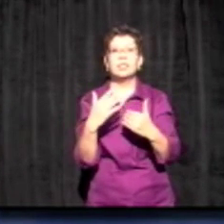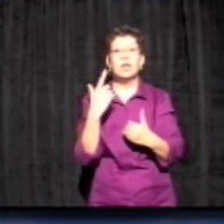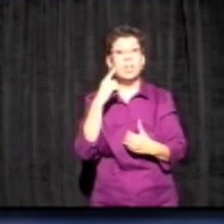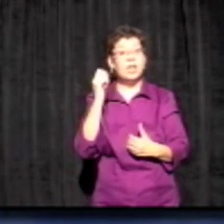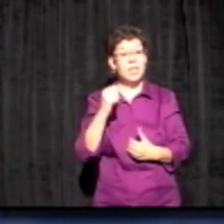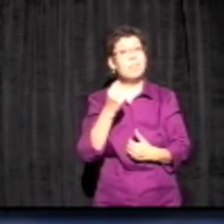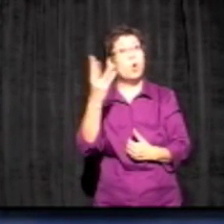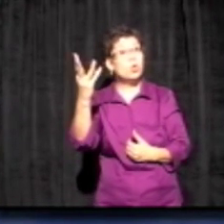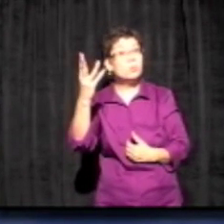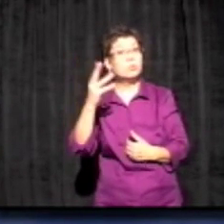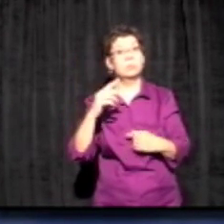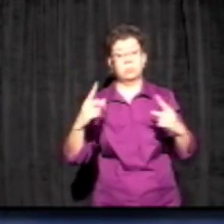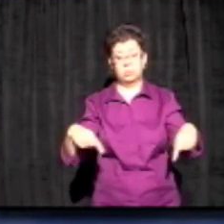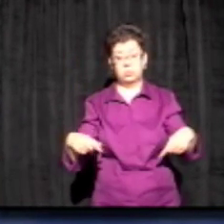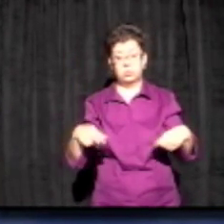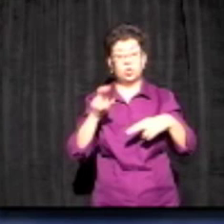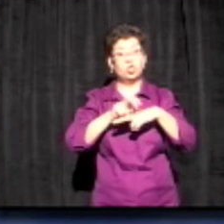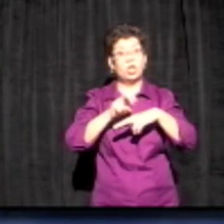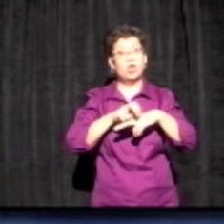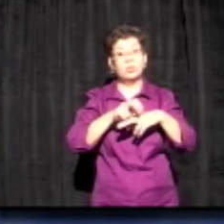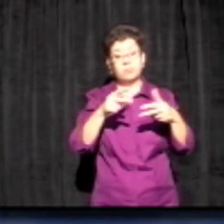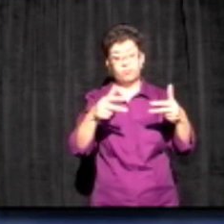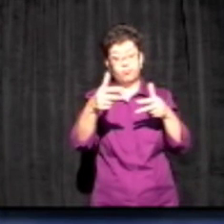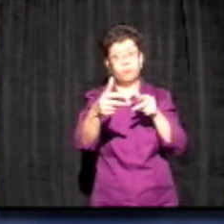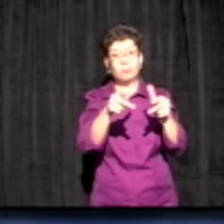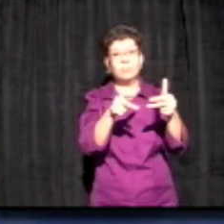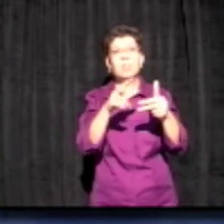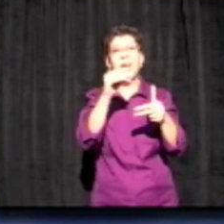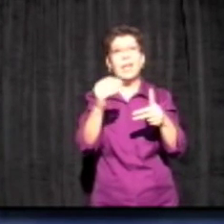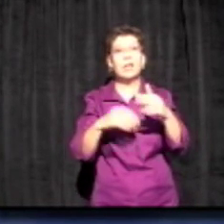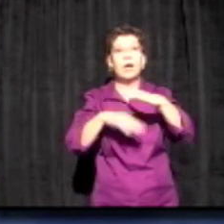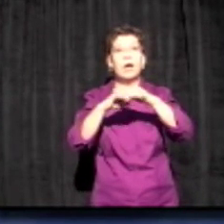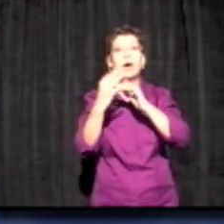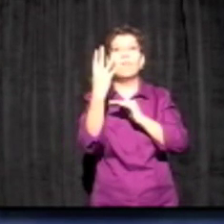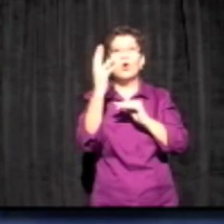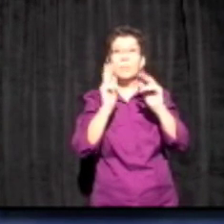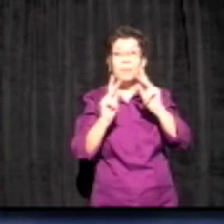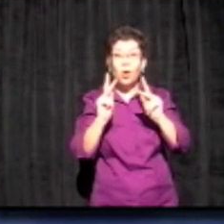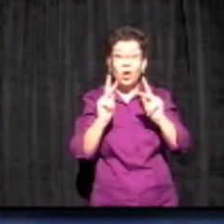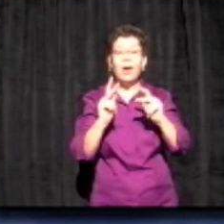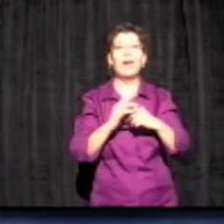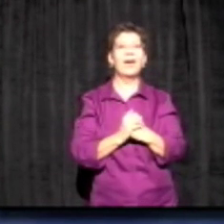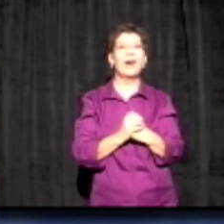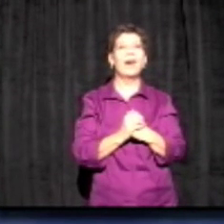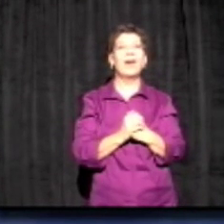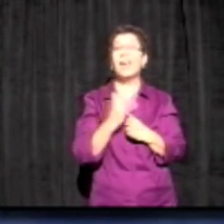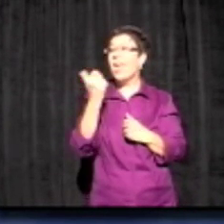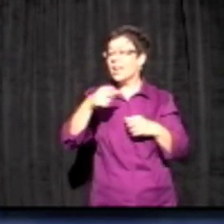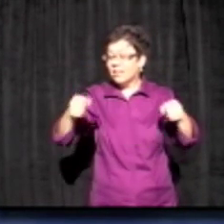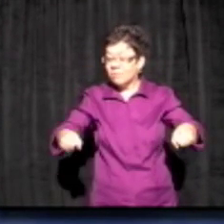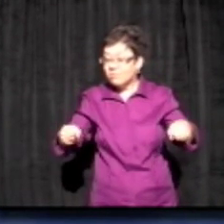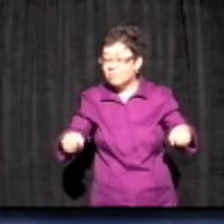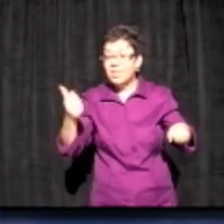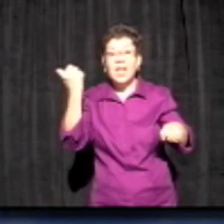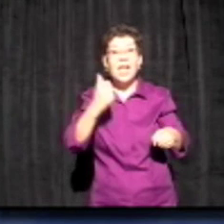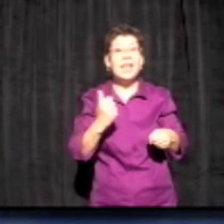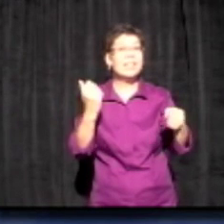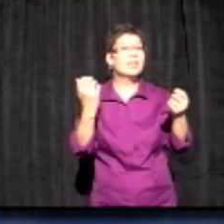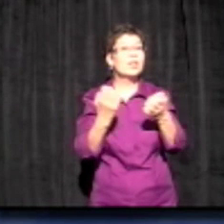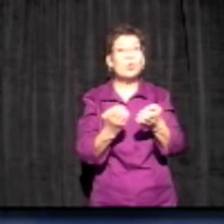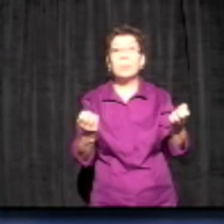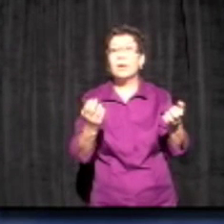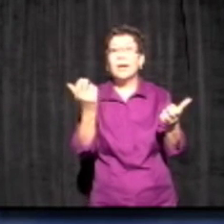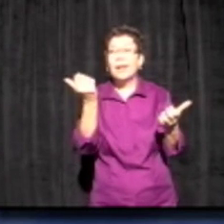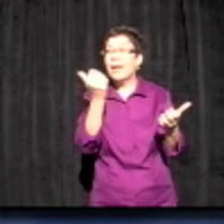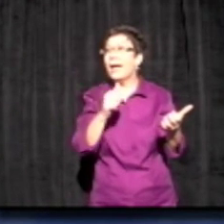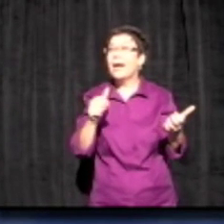multiple wheelchairs as well as 4 adults, and to store all the luggage and all the equipment that